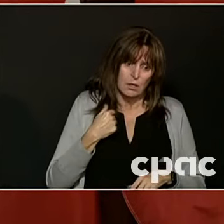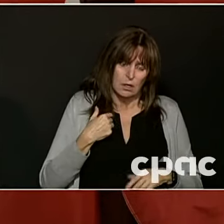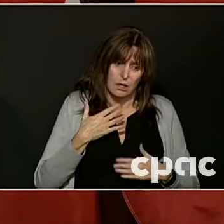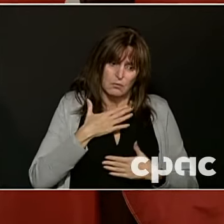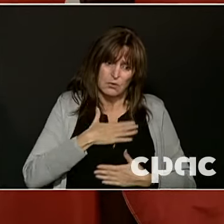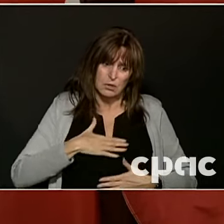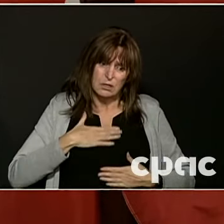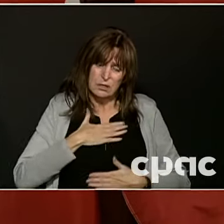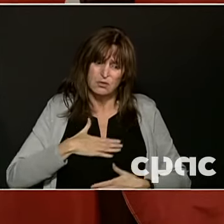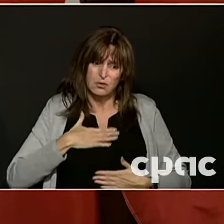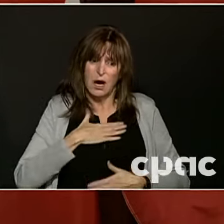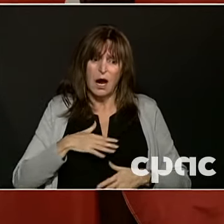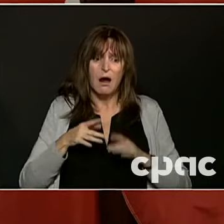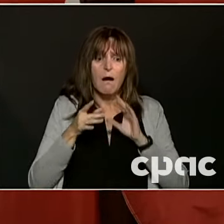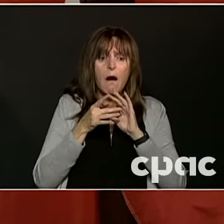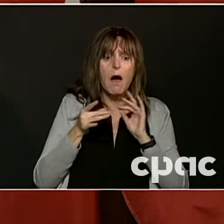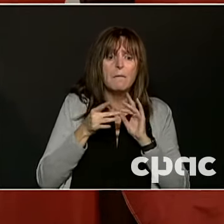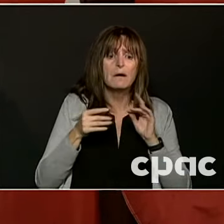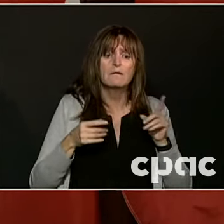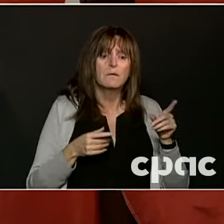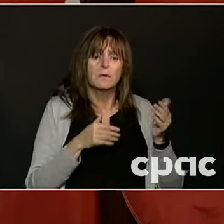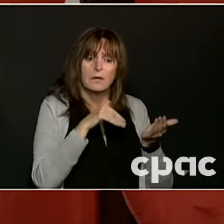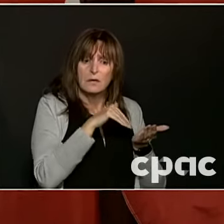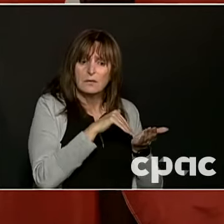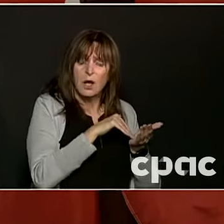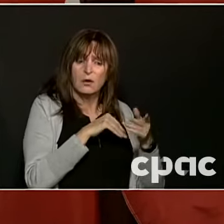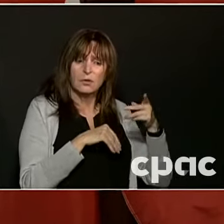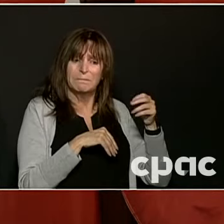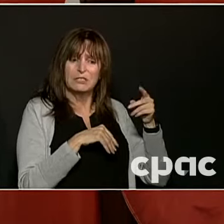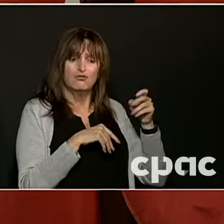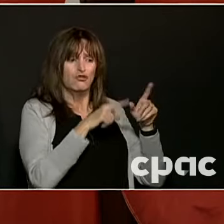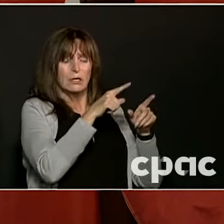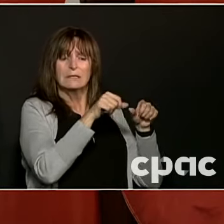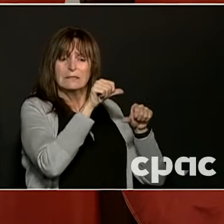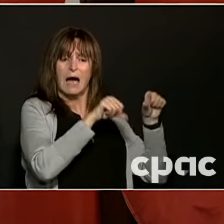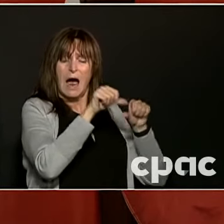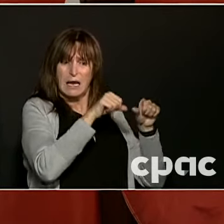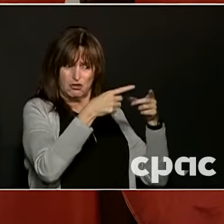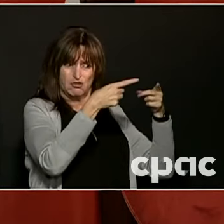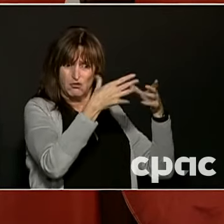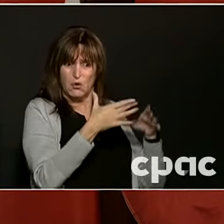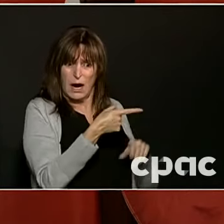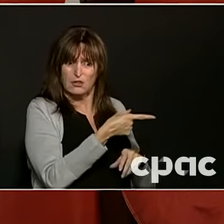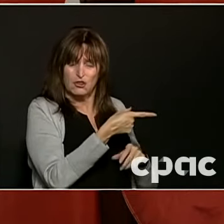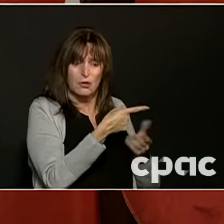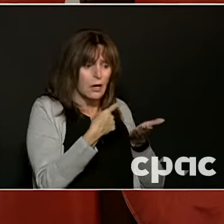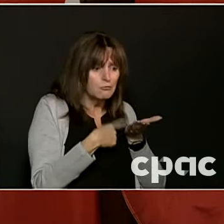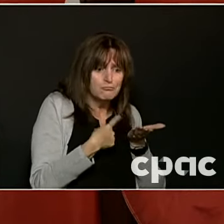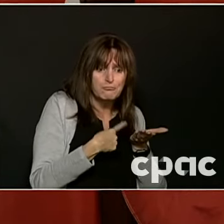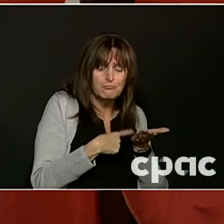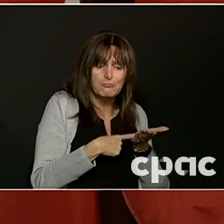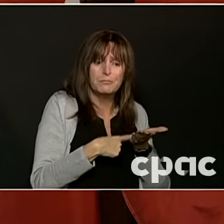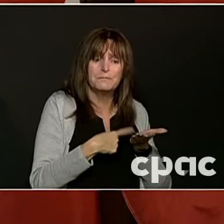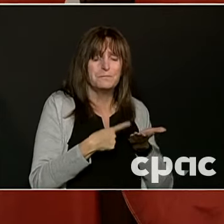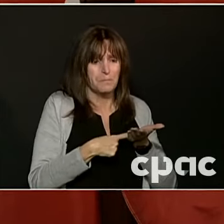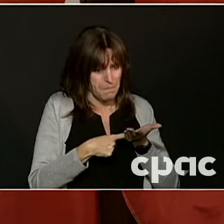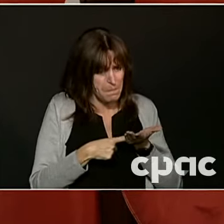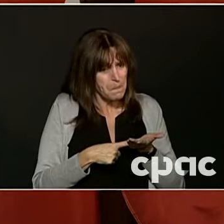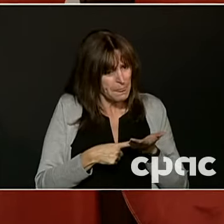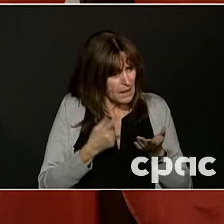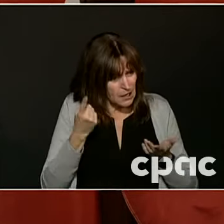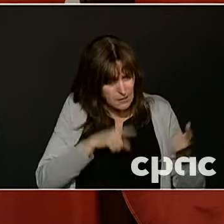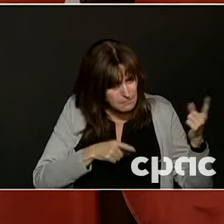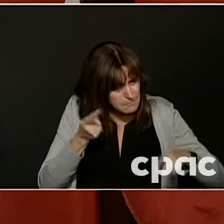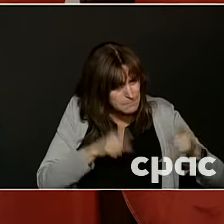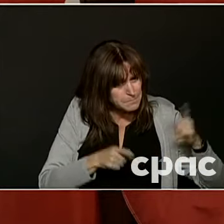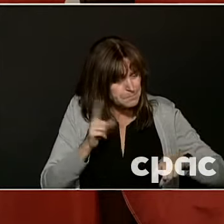Uni, who's the scientific director of the Science Table, saying the key thing it's out is the debate and the discussion on the matter and see how it applies. But